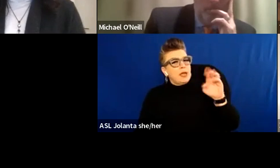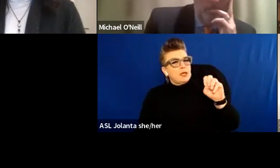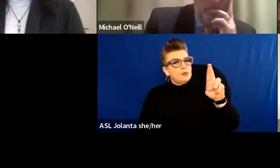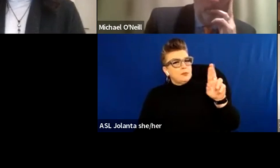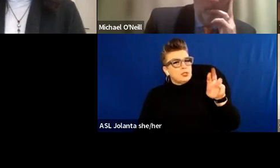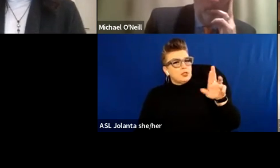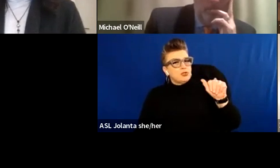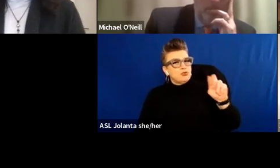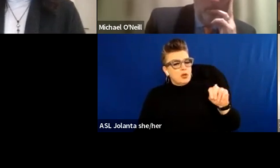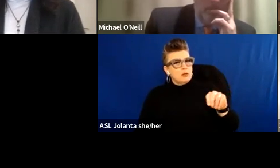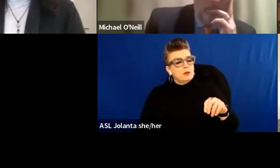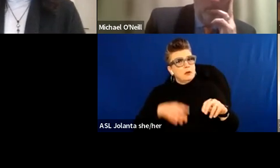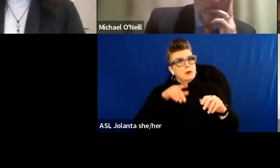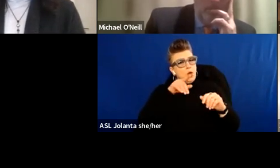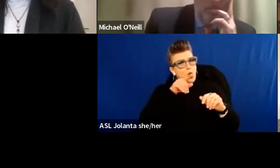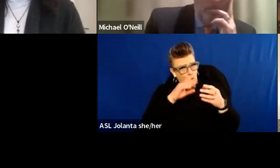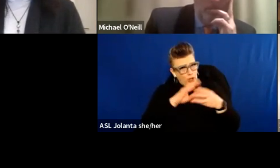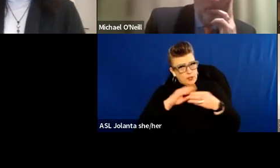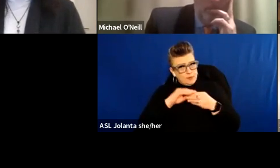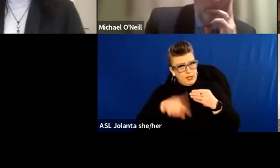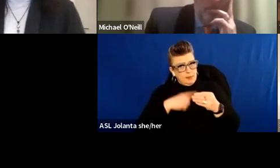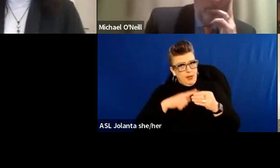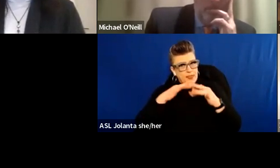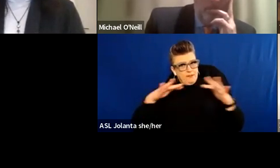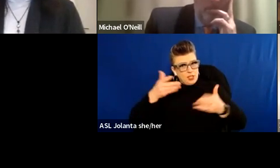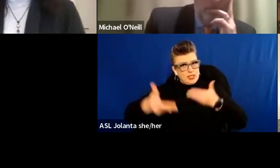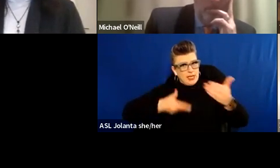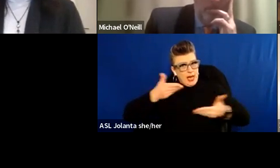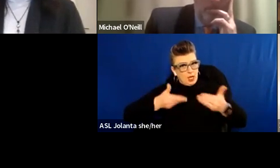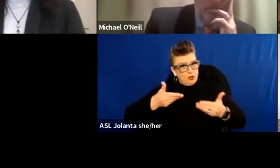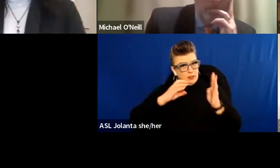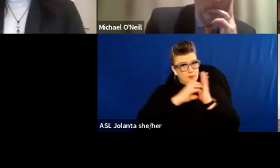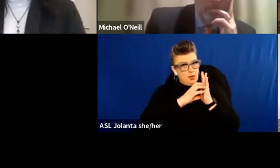were you speaking of the um diversity hiring